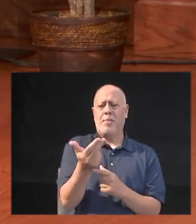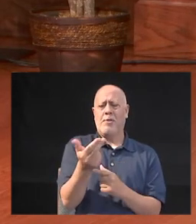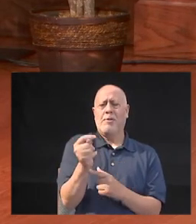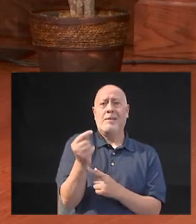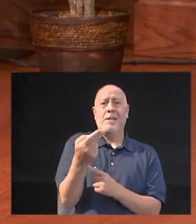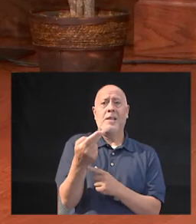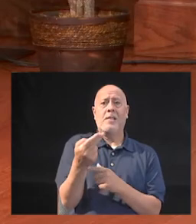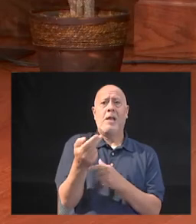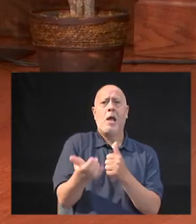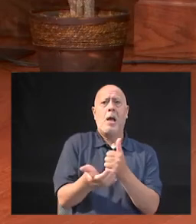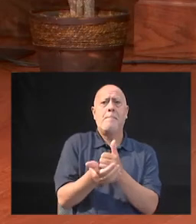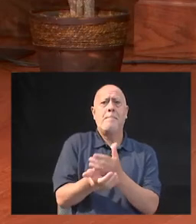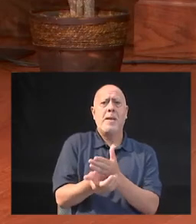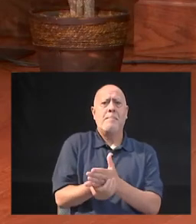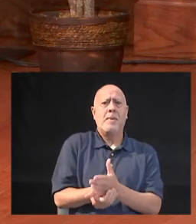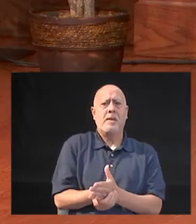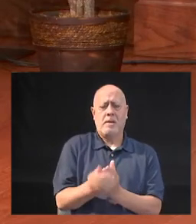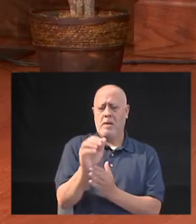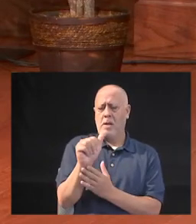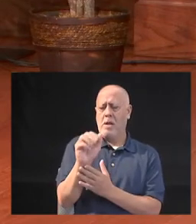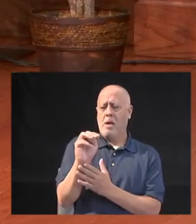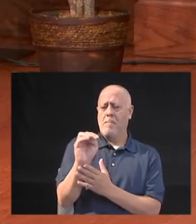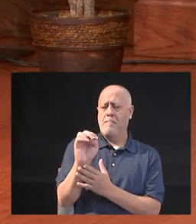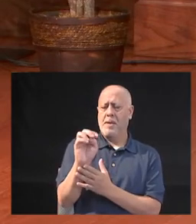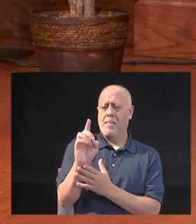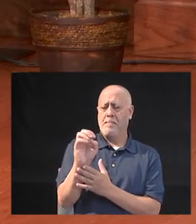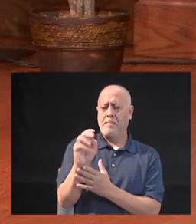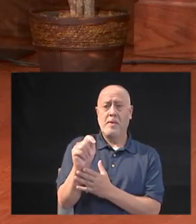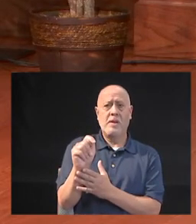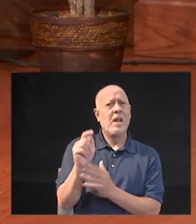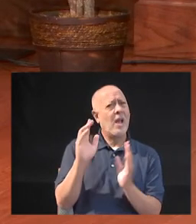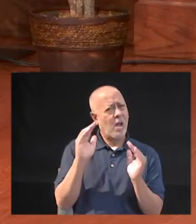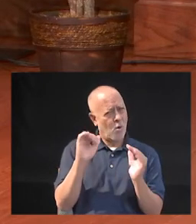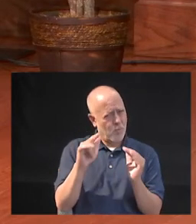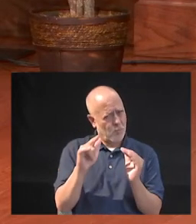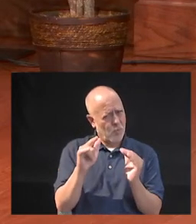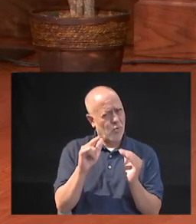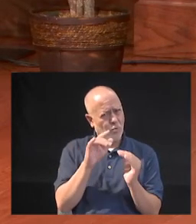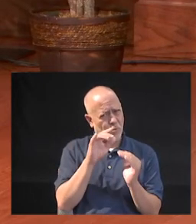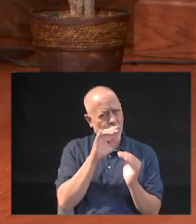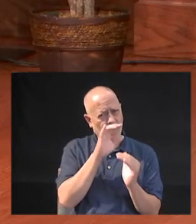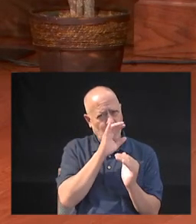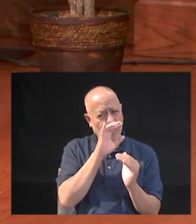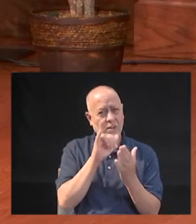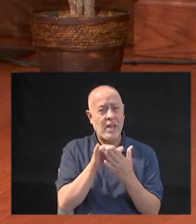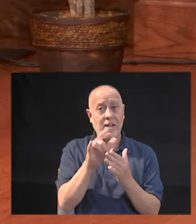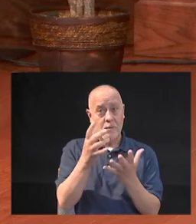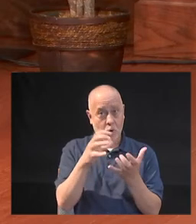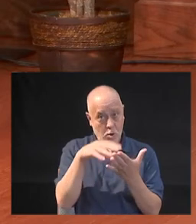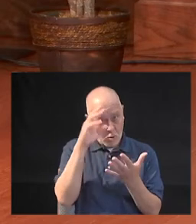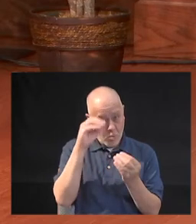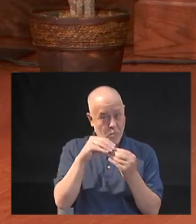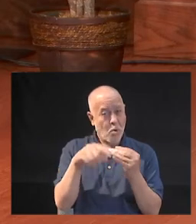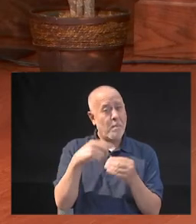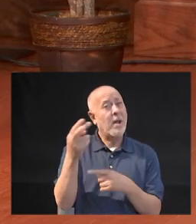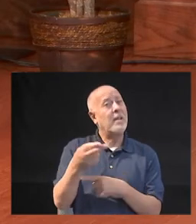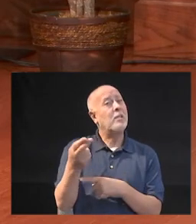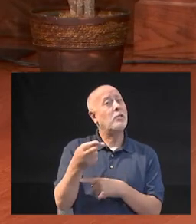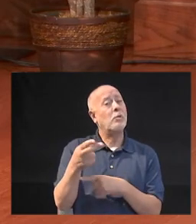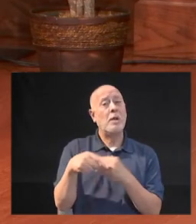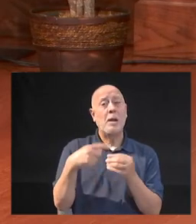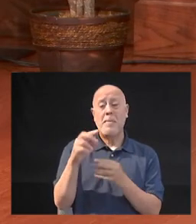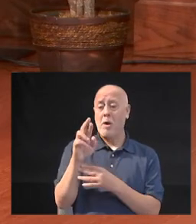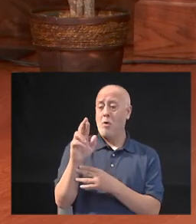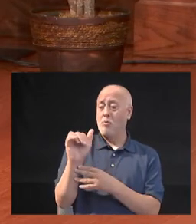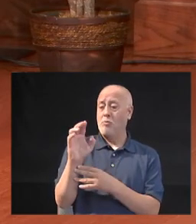then all the things that have followed since then. I hope you'll join. If you're interested in learning more history about race and